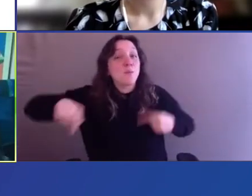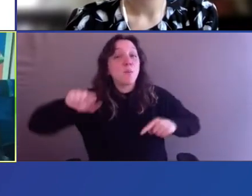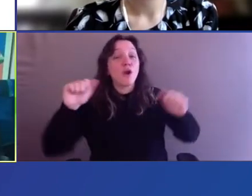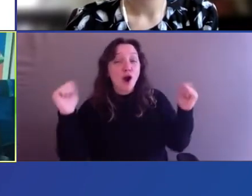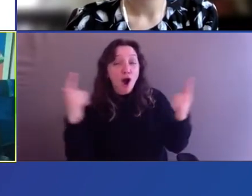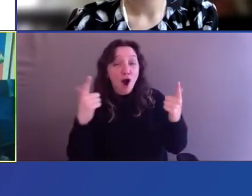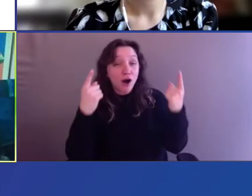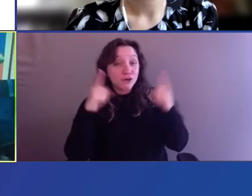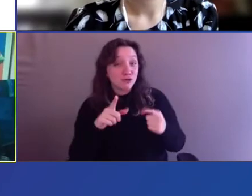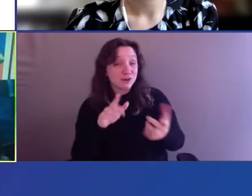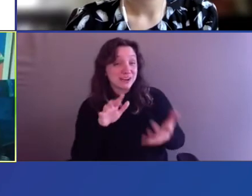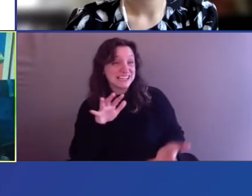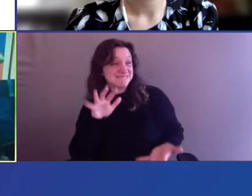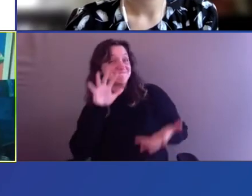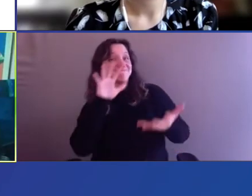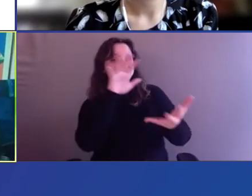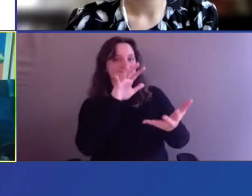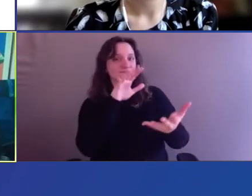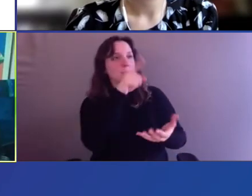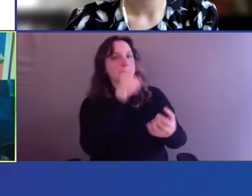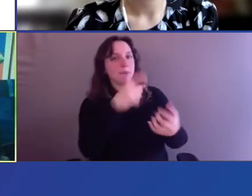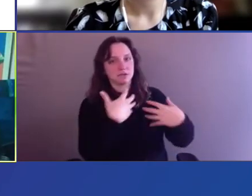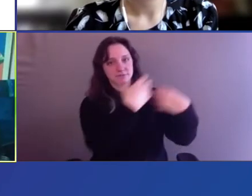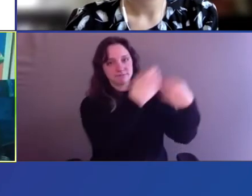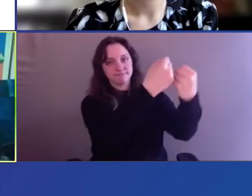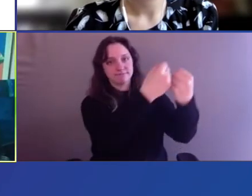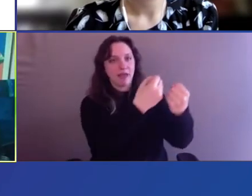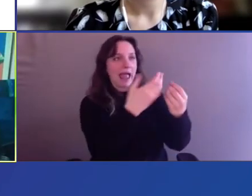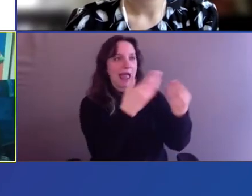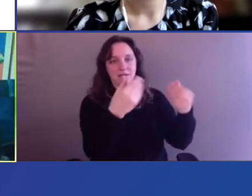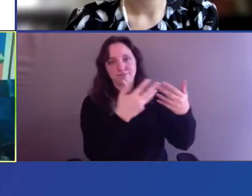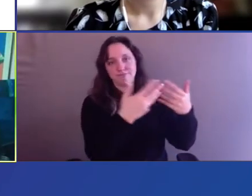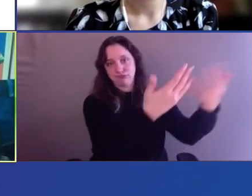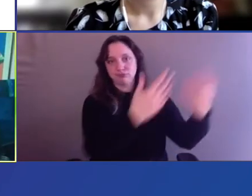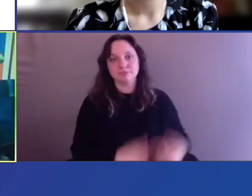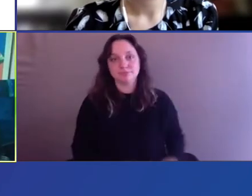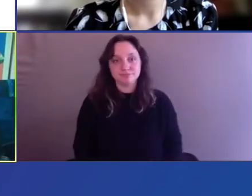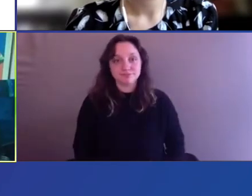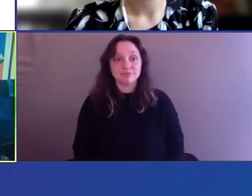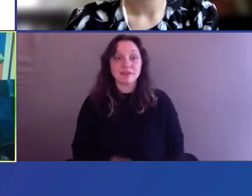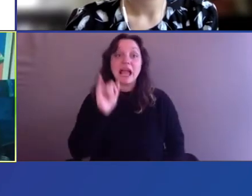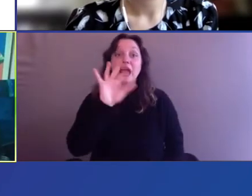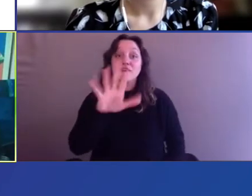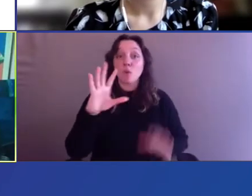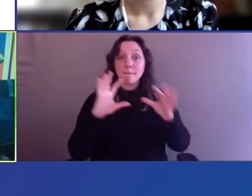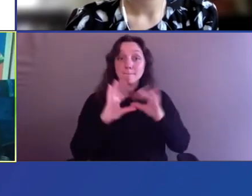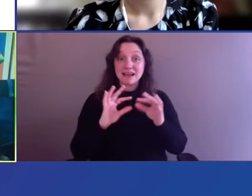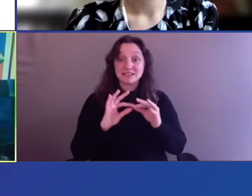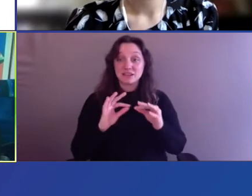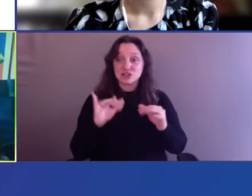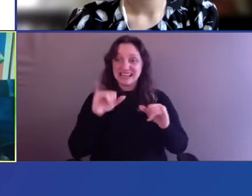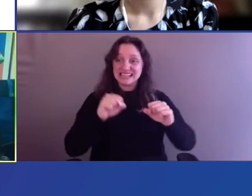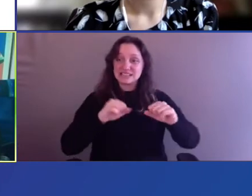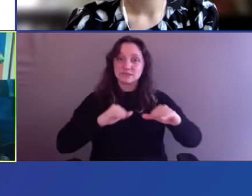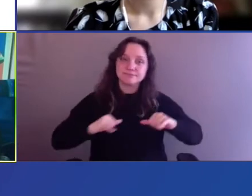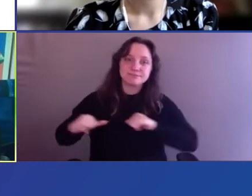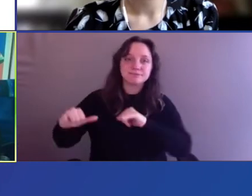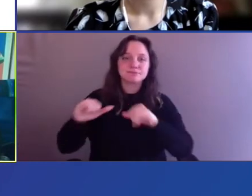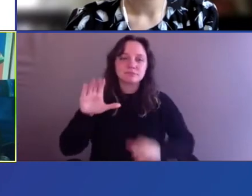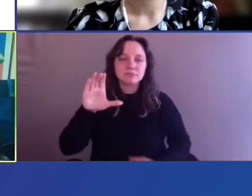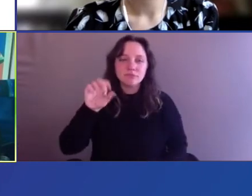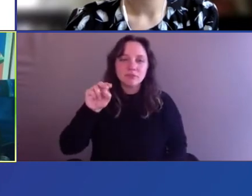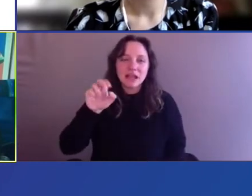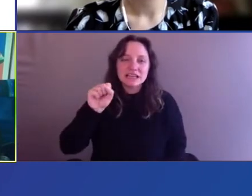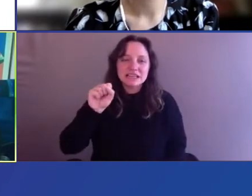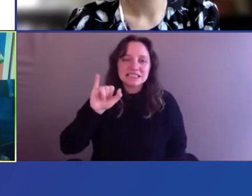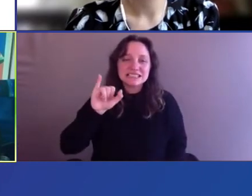going forward. And the more consistent the message is to the people who claim to be listening